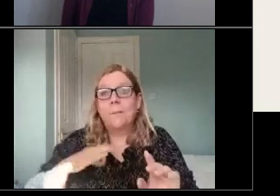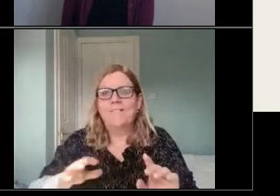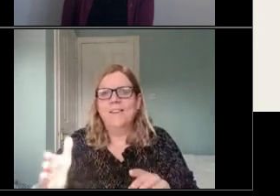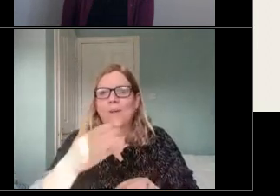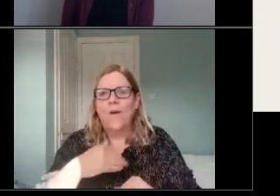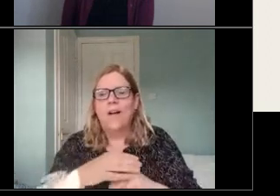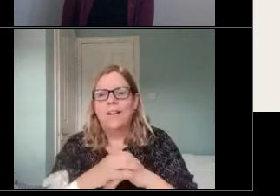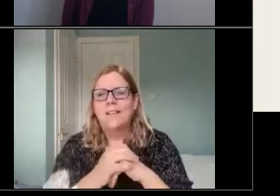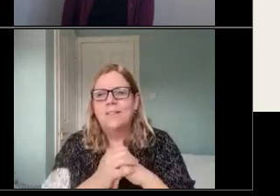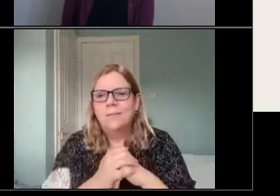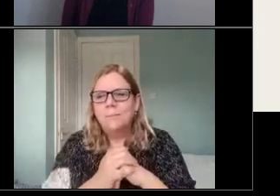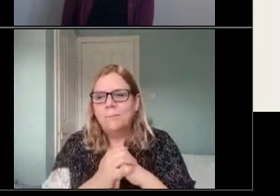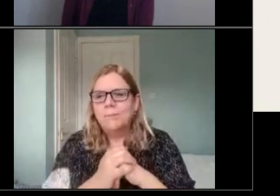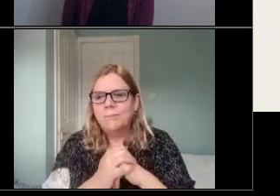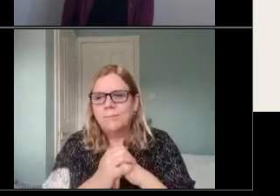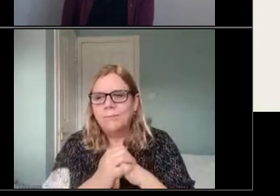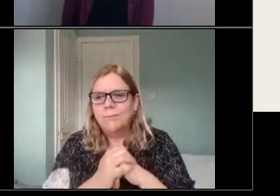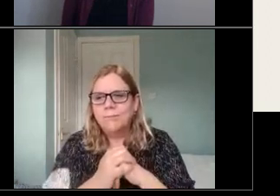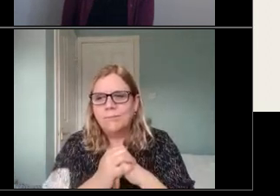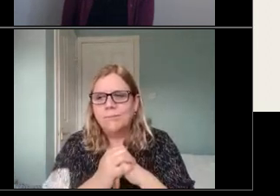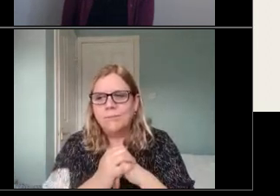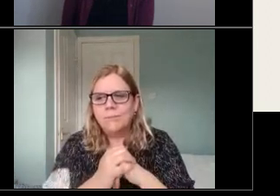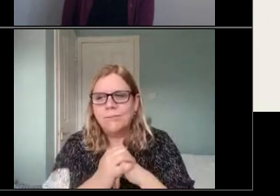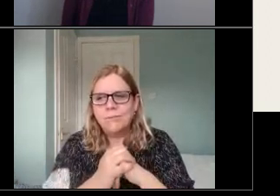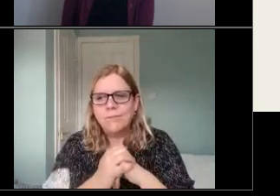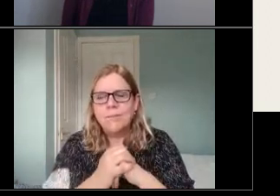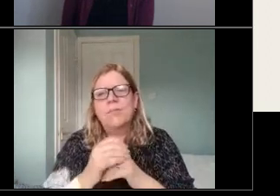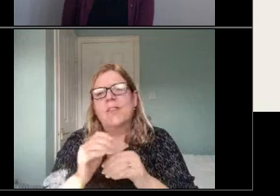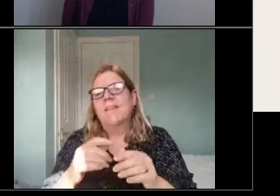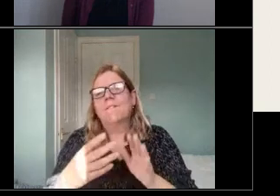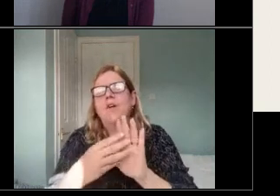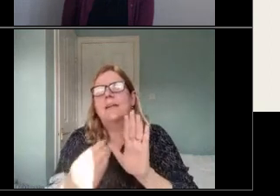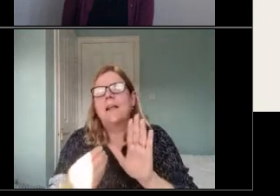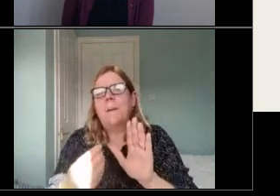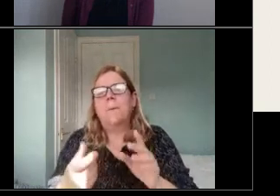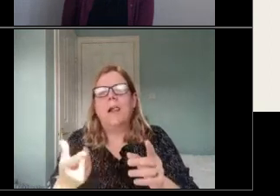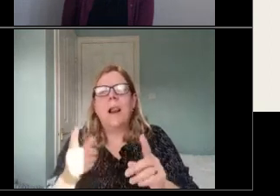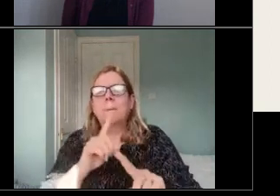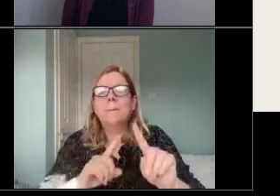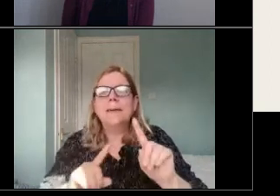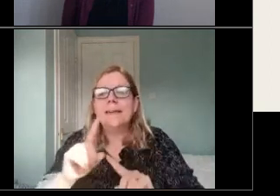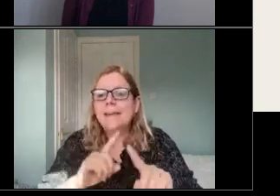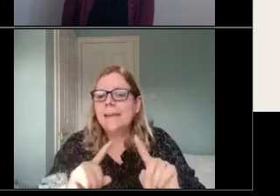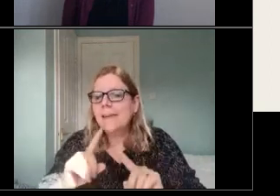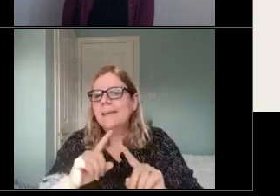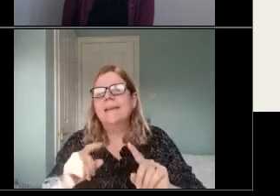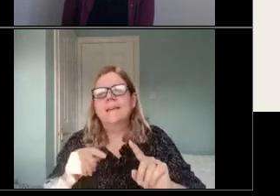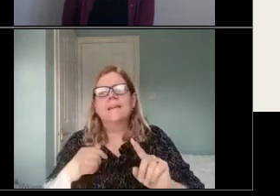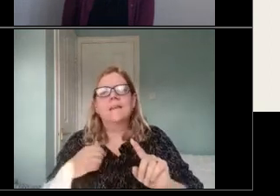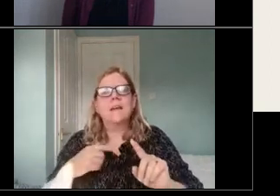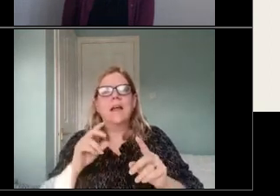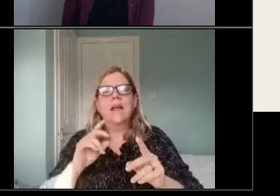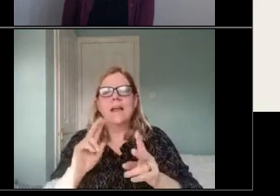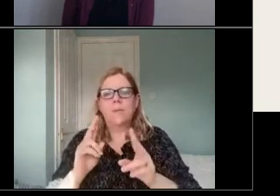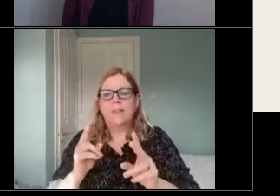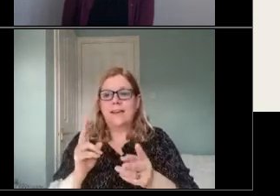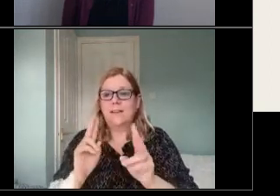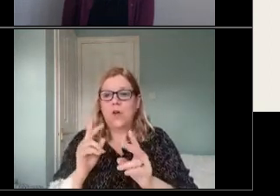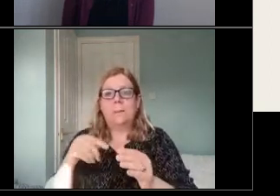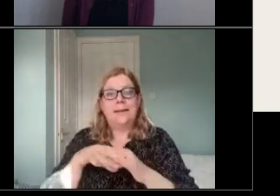making, for example, I suppose I'm thinking, you know, things that might benefit me are typically things that will benefit other people as well. So,